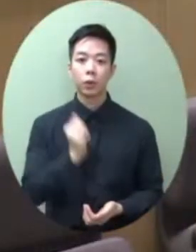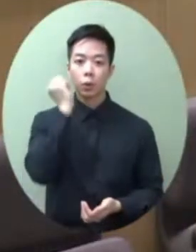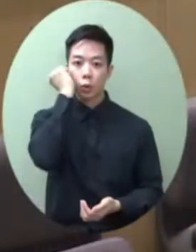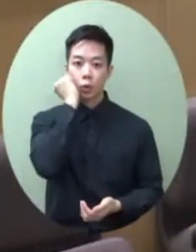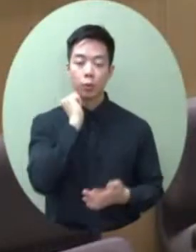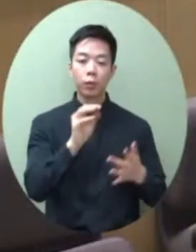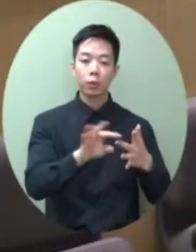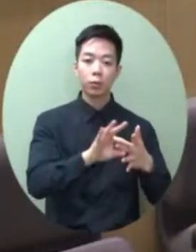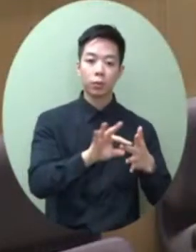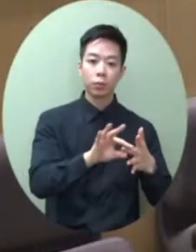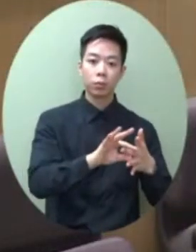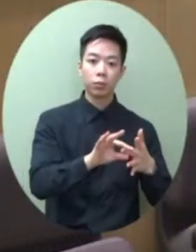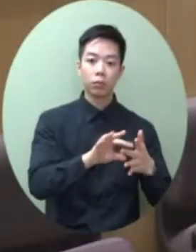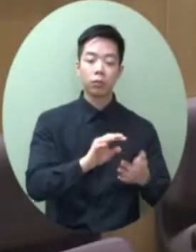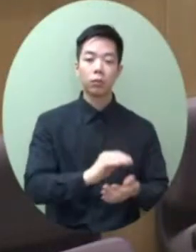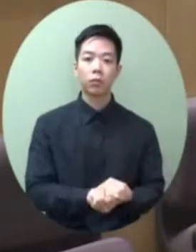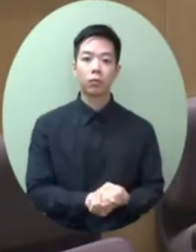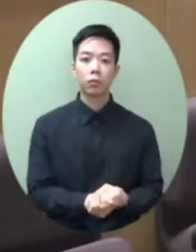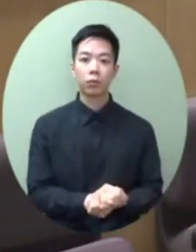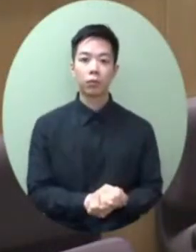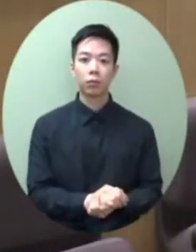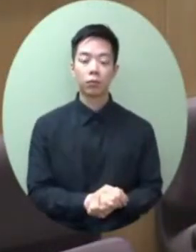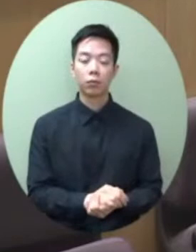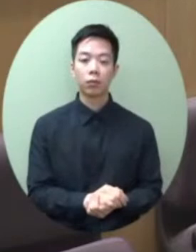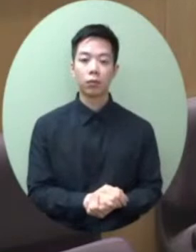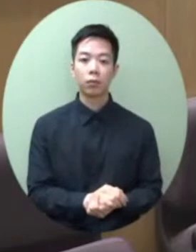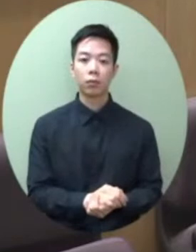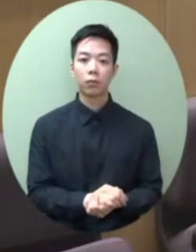And how many elderly homes